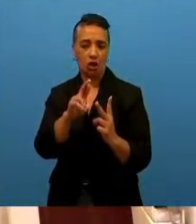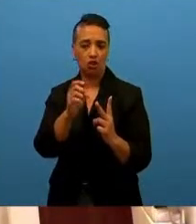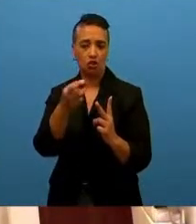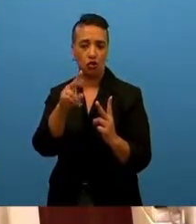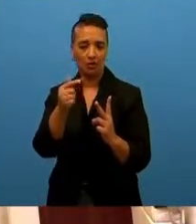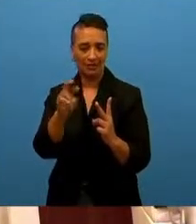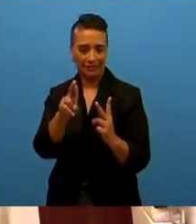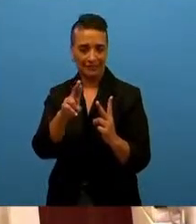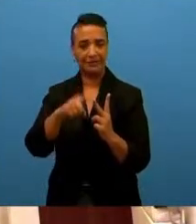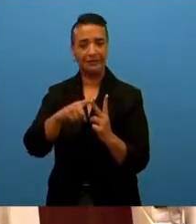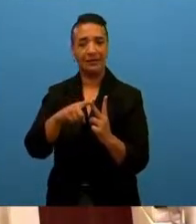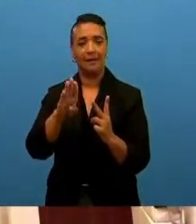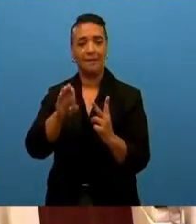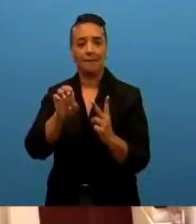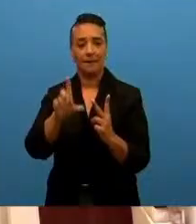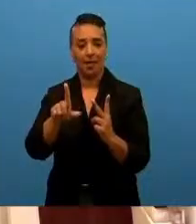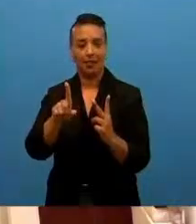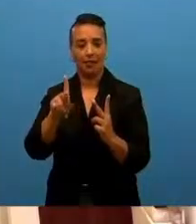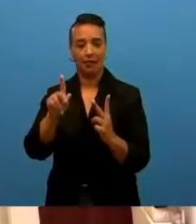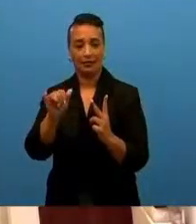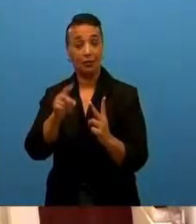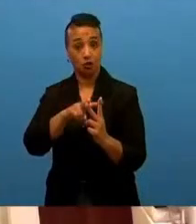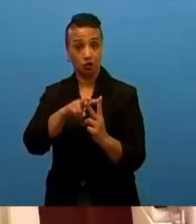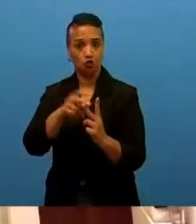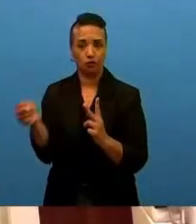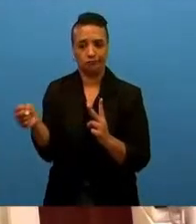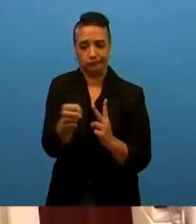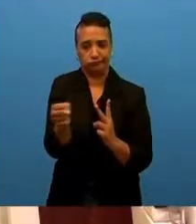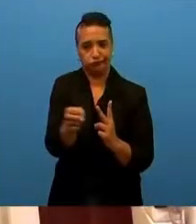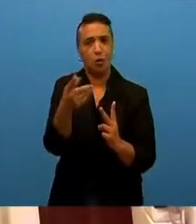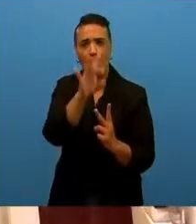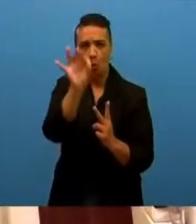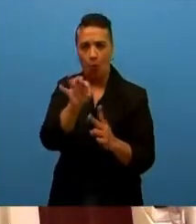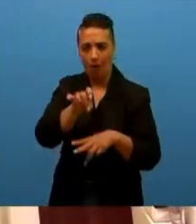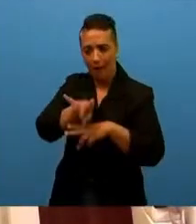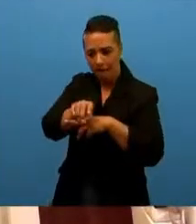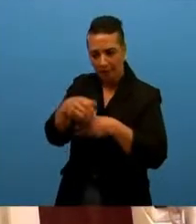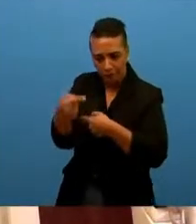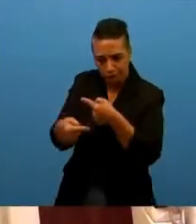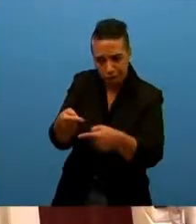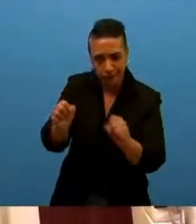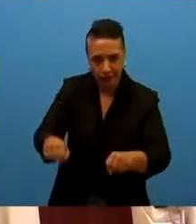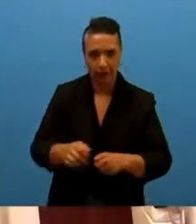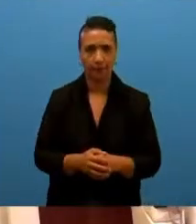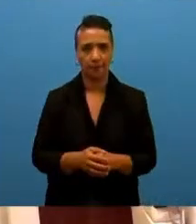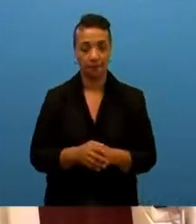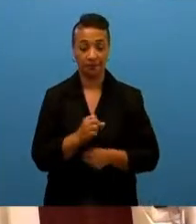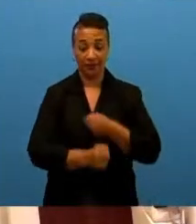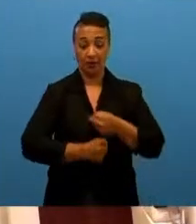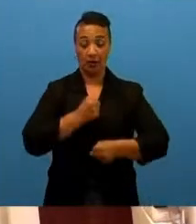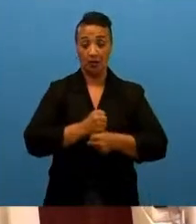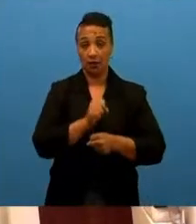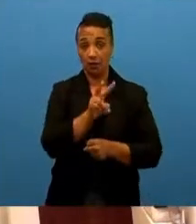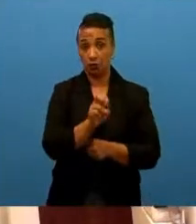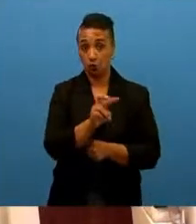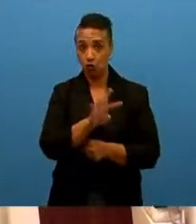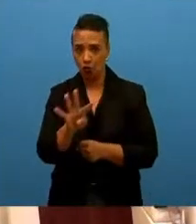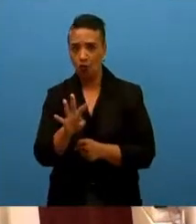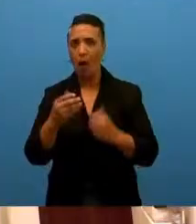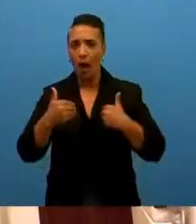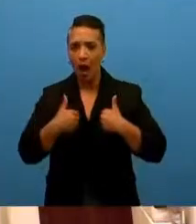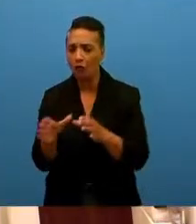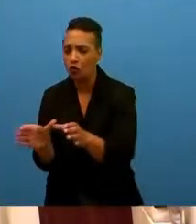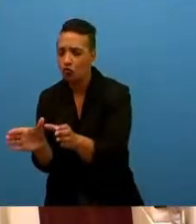appointed as advisors. Throughout 2024, A series of informal consultations